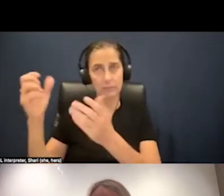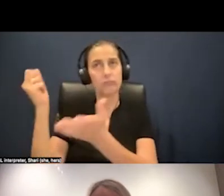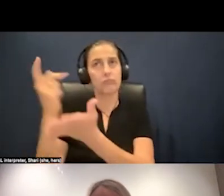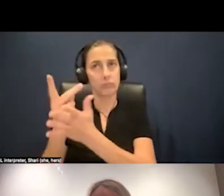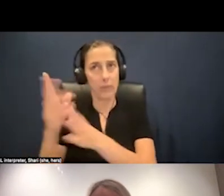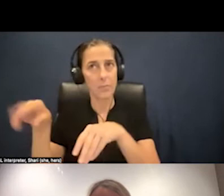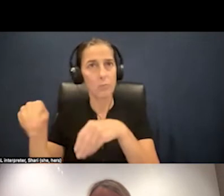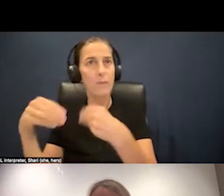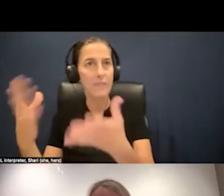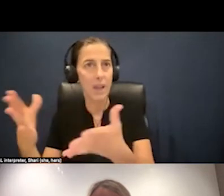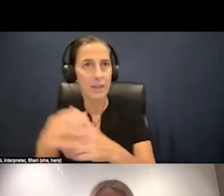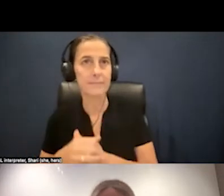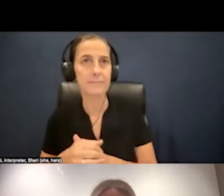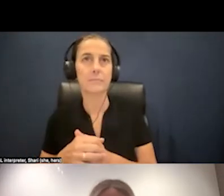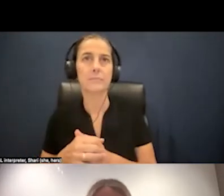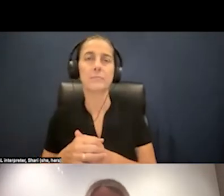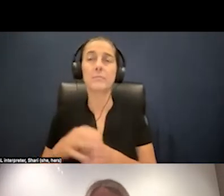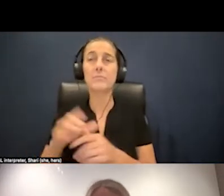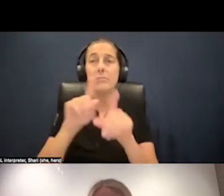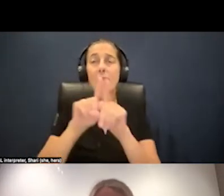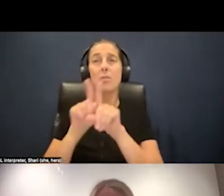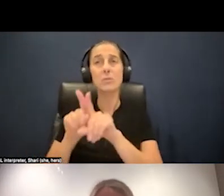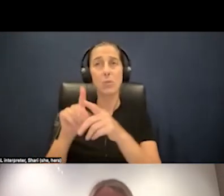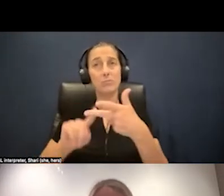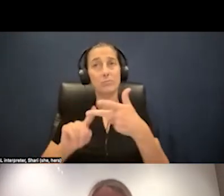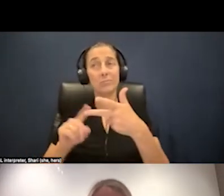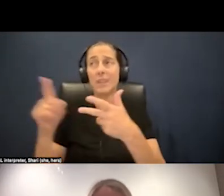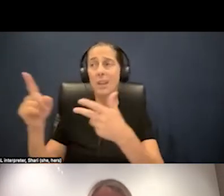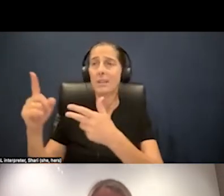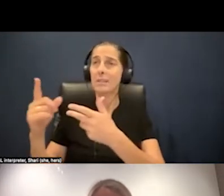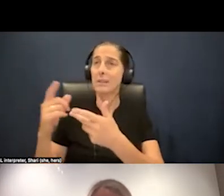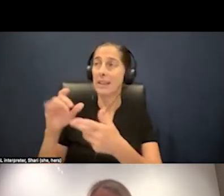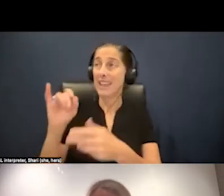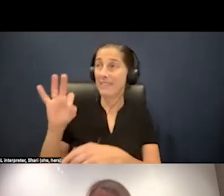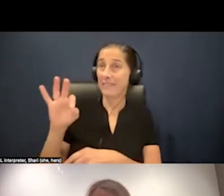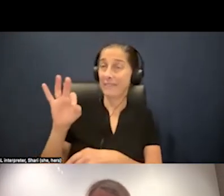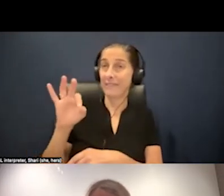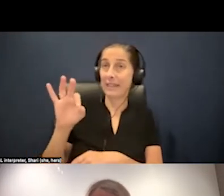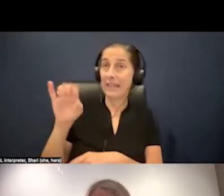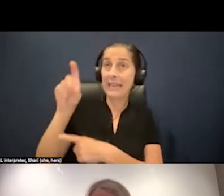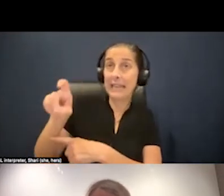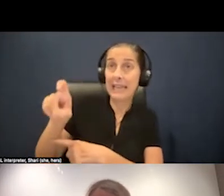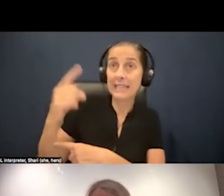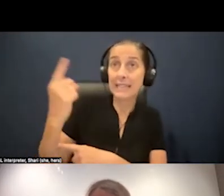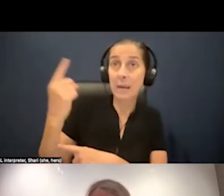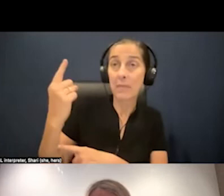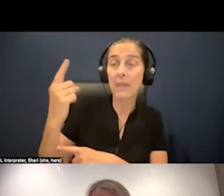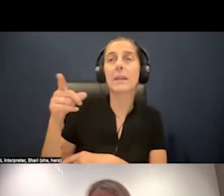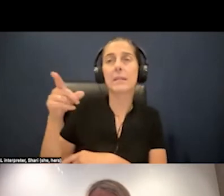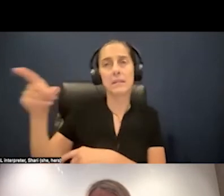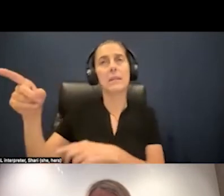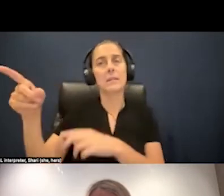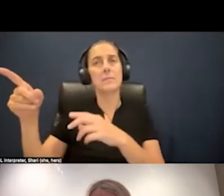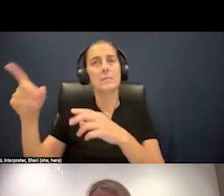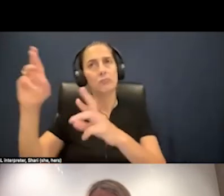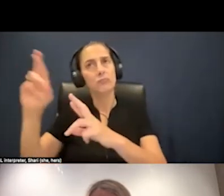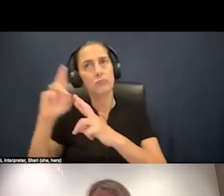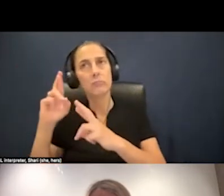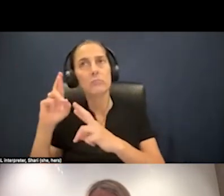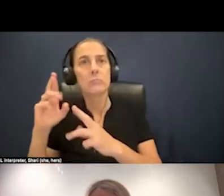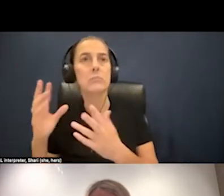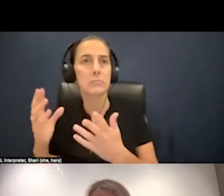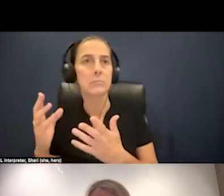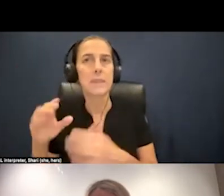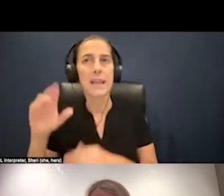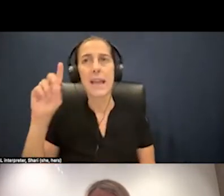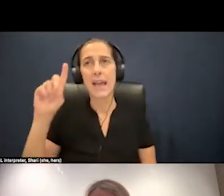visit. Dallas also talked to this a little bit in talking about trauma-informed care and harm reduction, but what